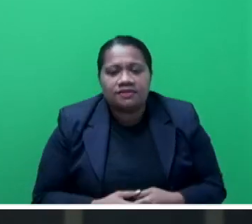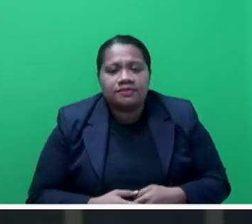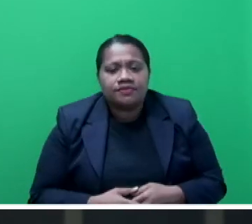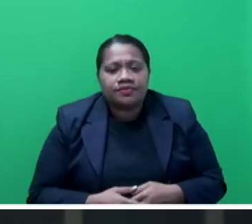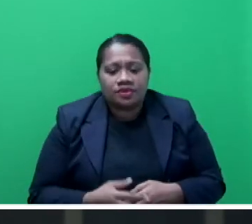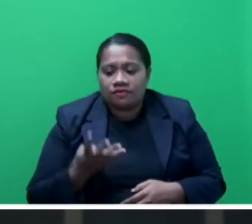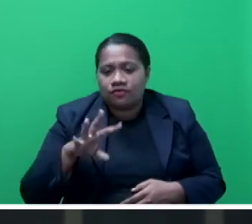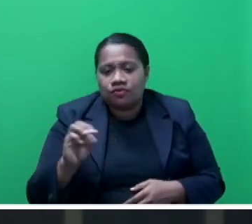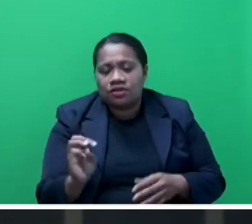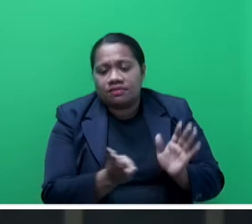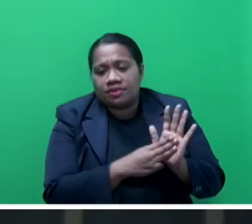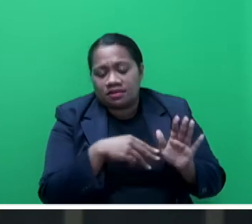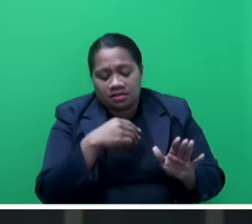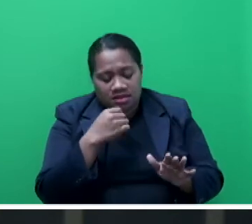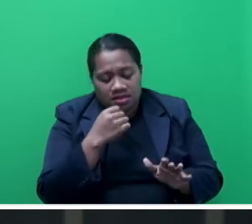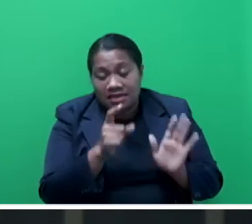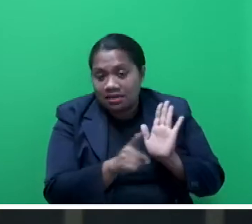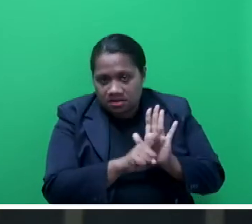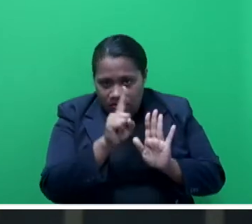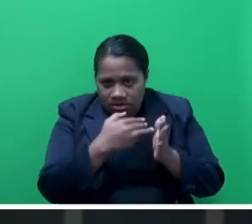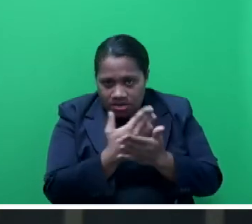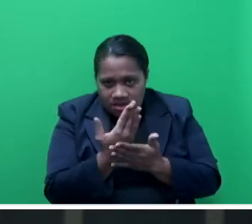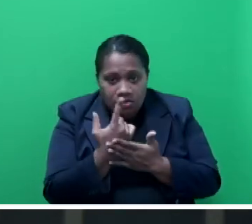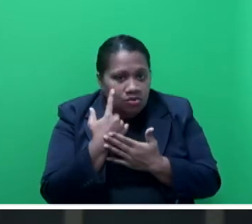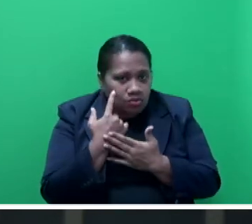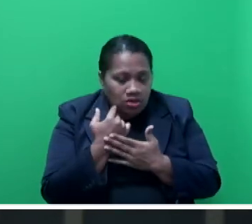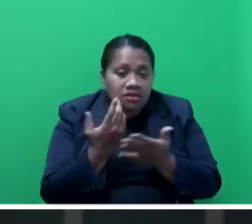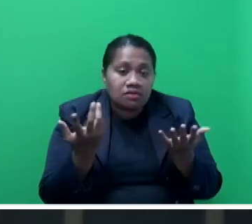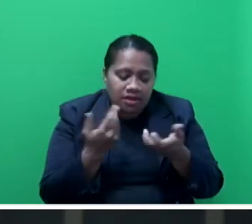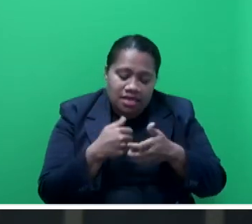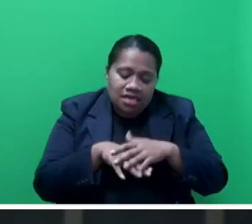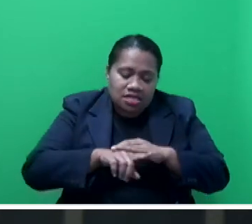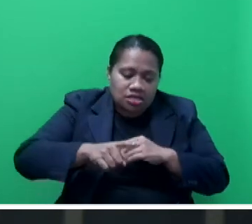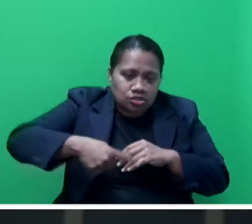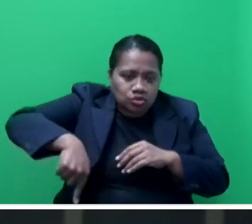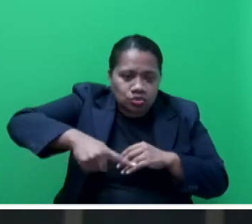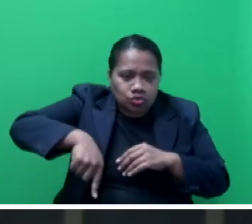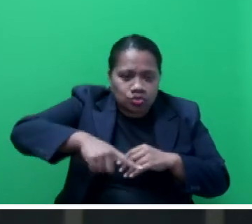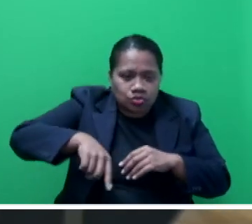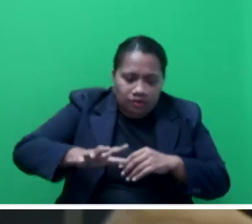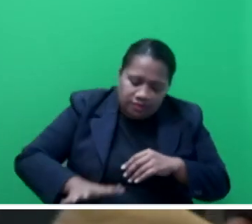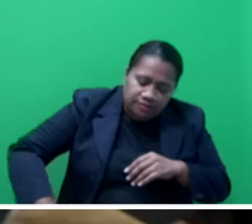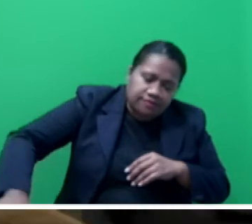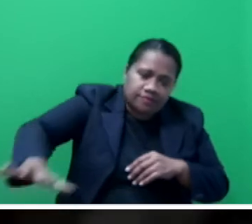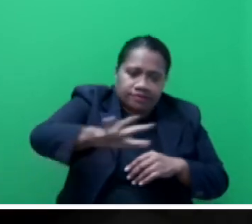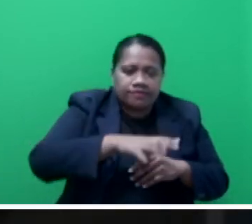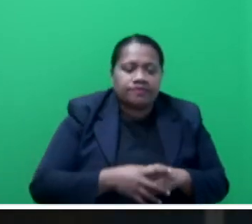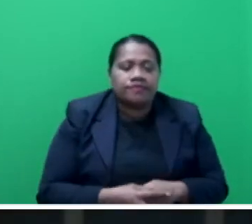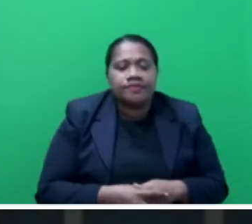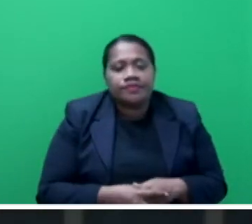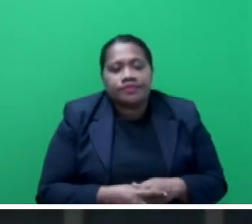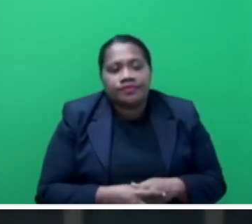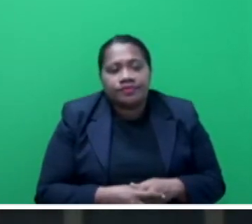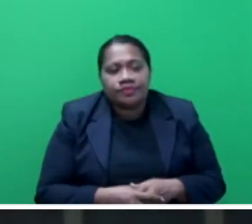megalitres or 40 billion litres a day of water into the Greater Suva area and this huge investment will come into fruition by the